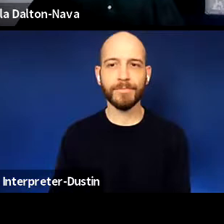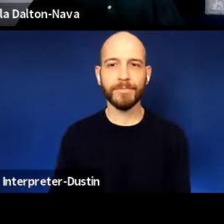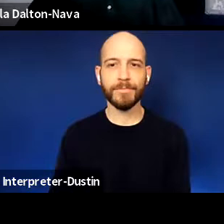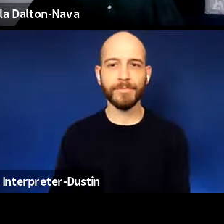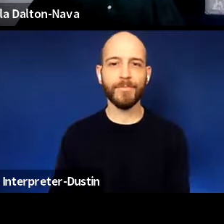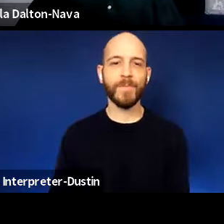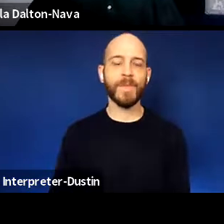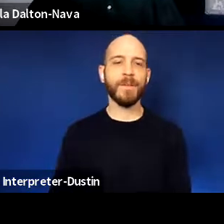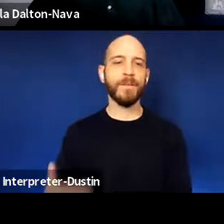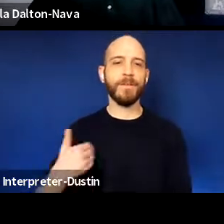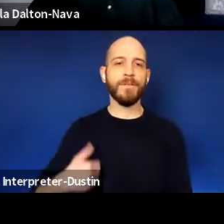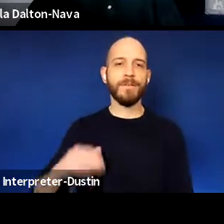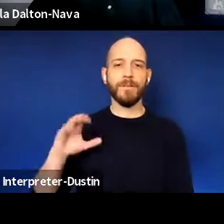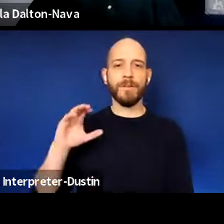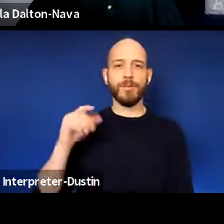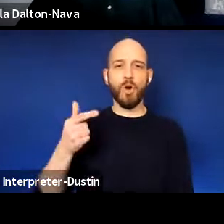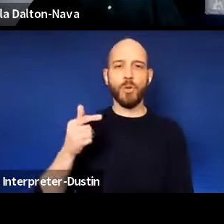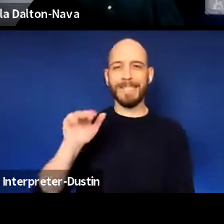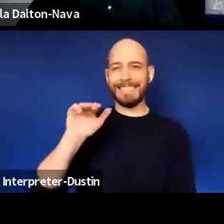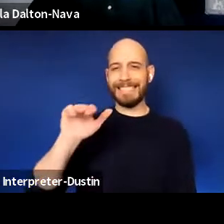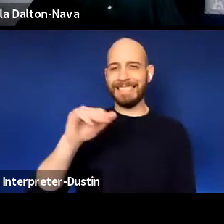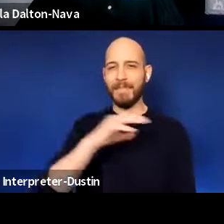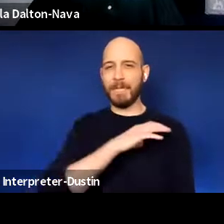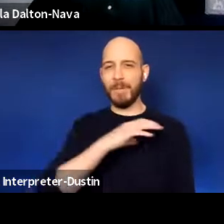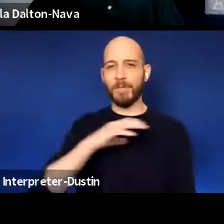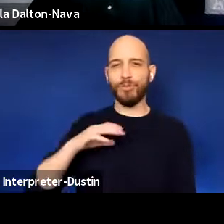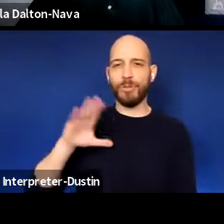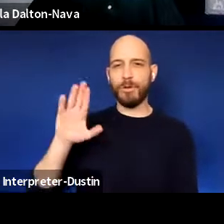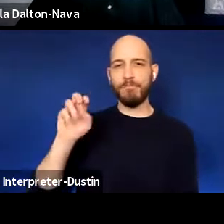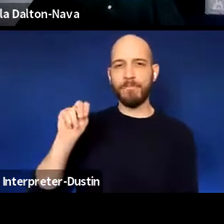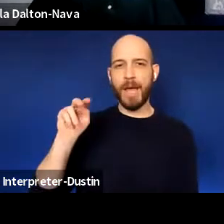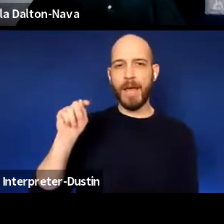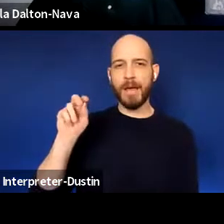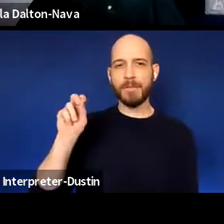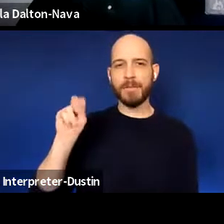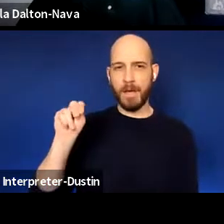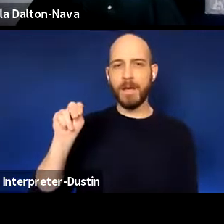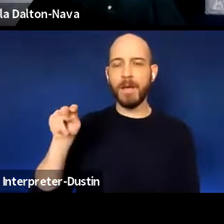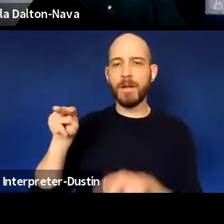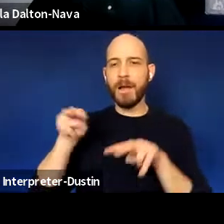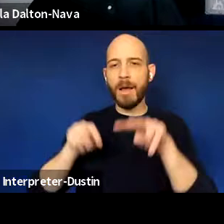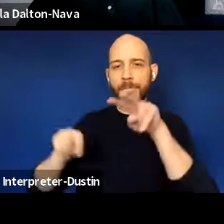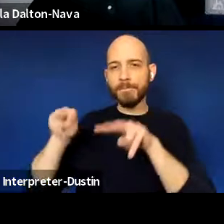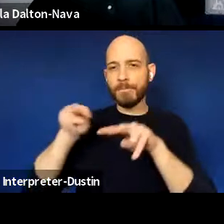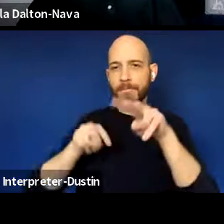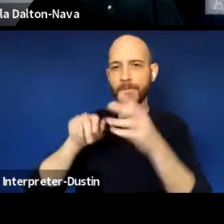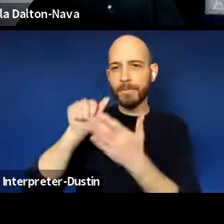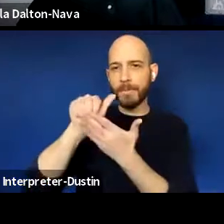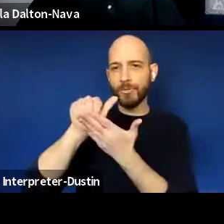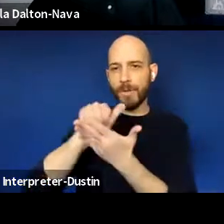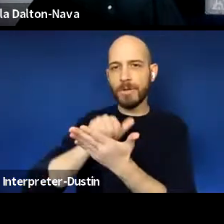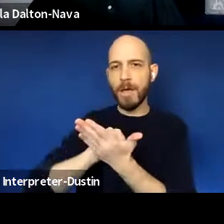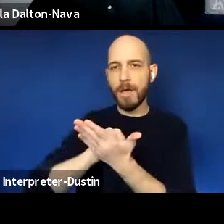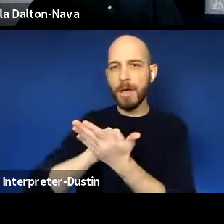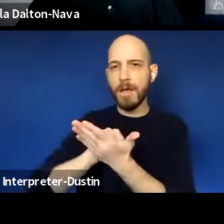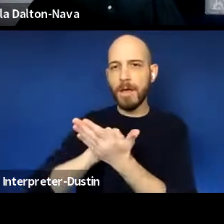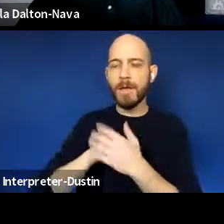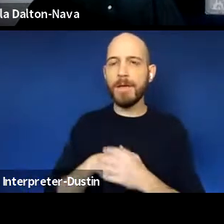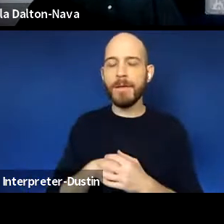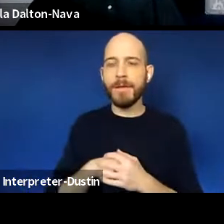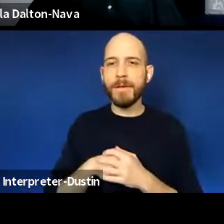Commissioner Benton, I am looking over the agenda and I see there are several items that